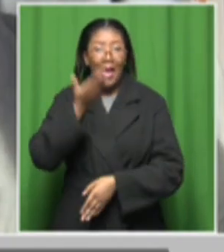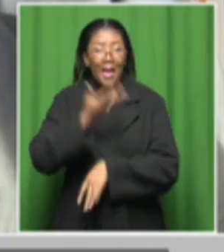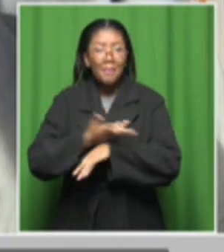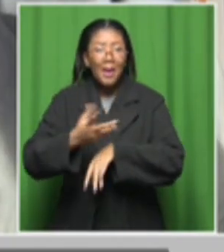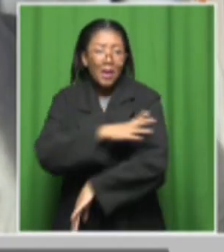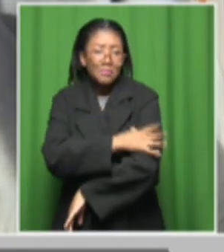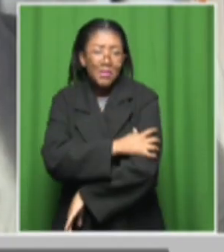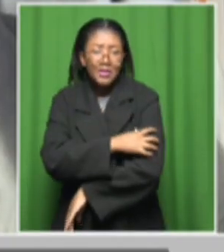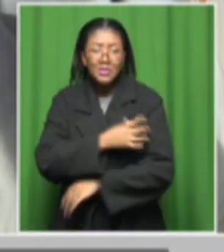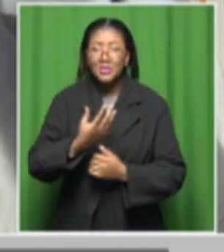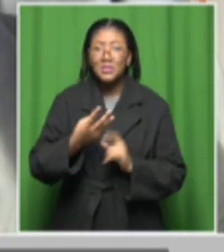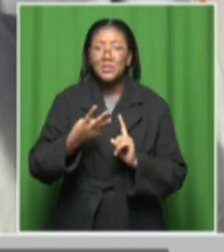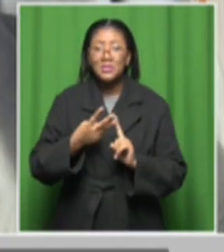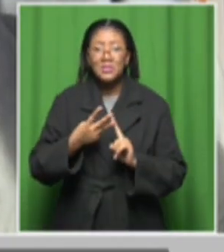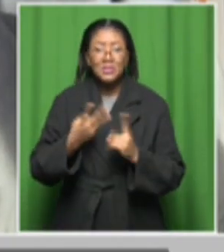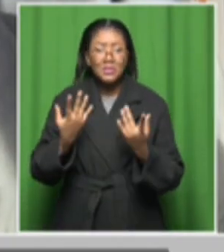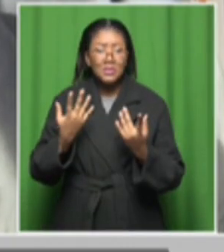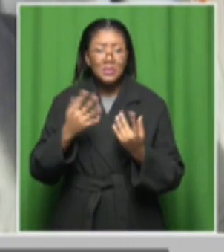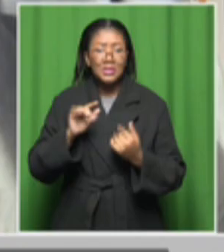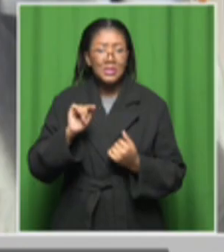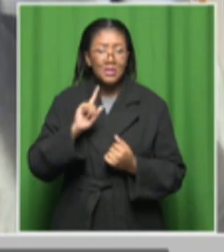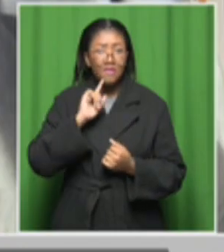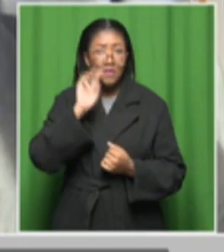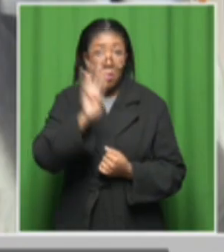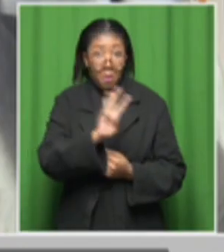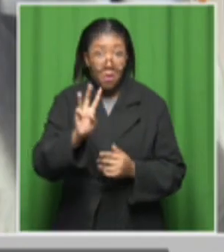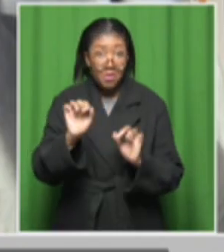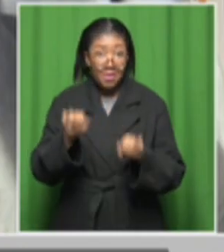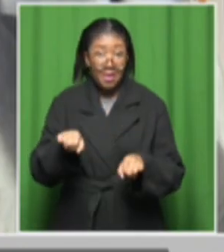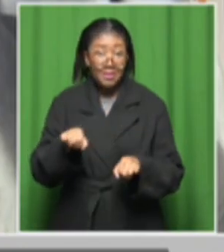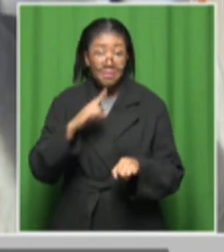more about what headaches could be indicative of as a warning signal.